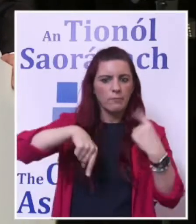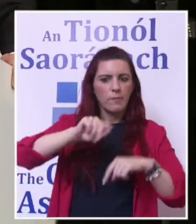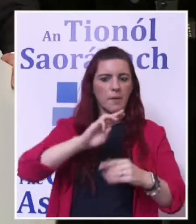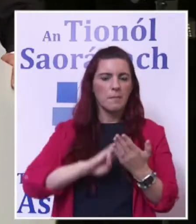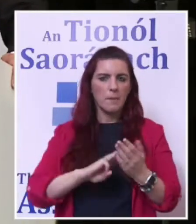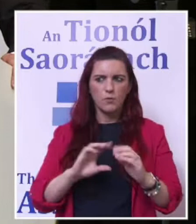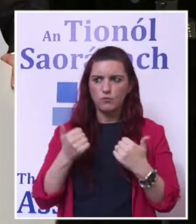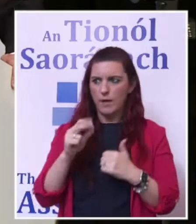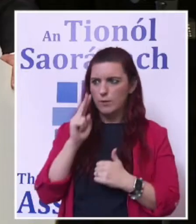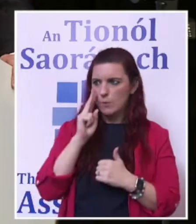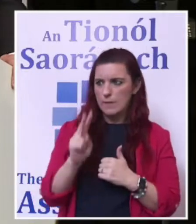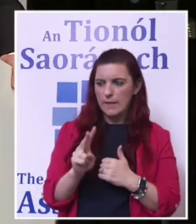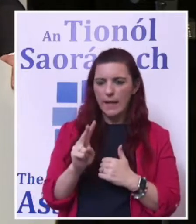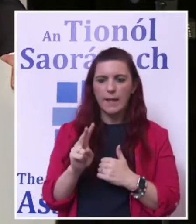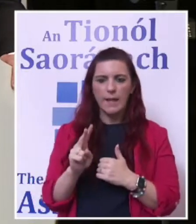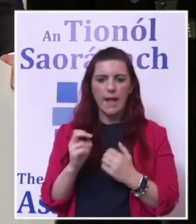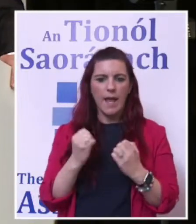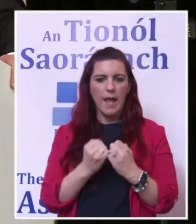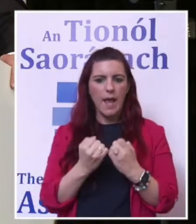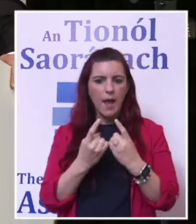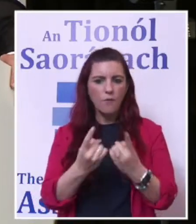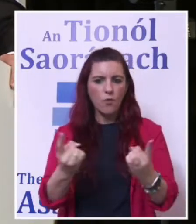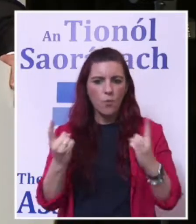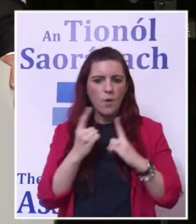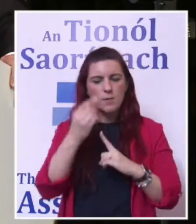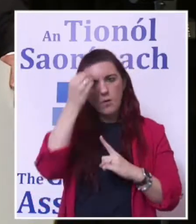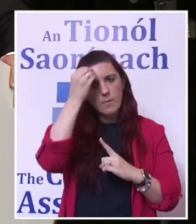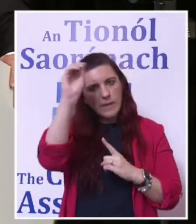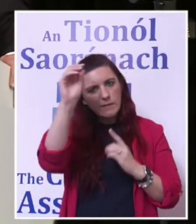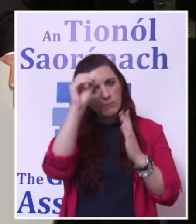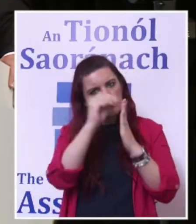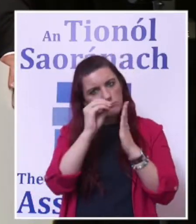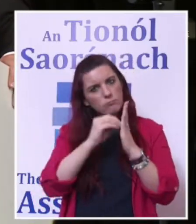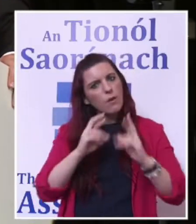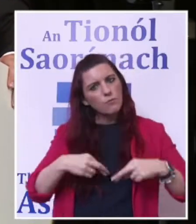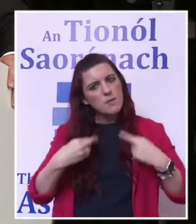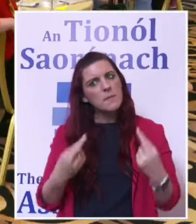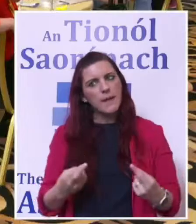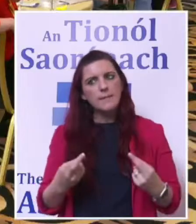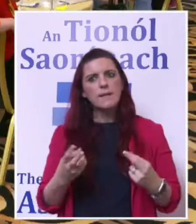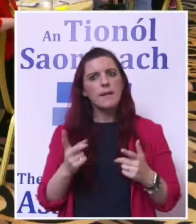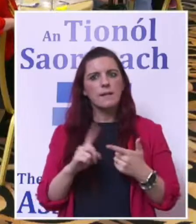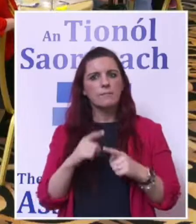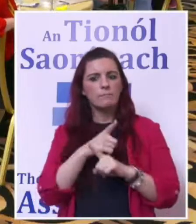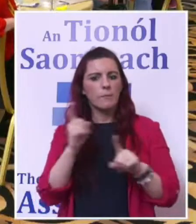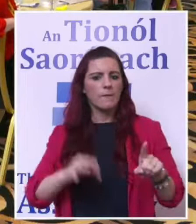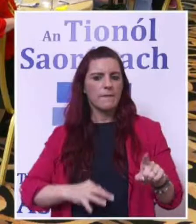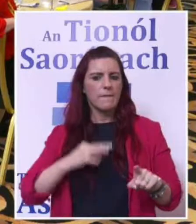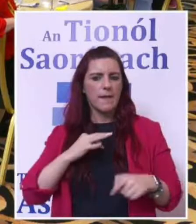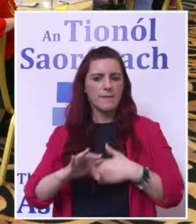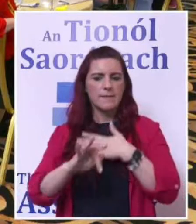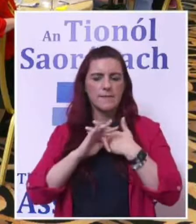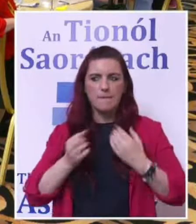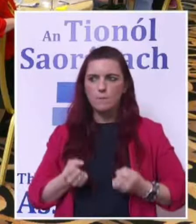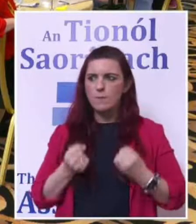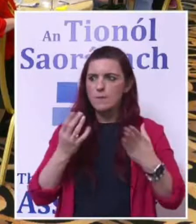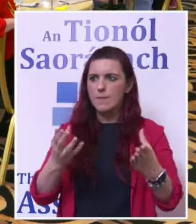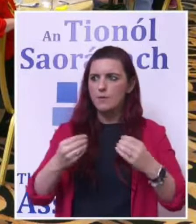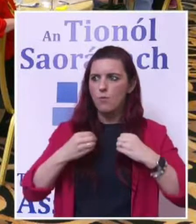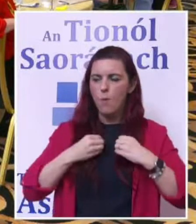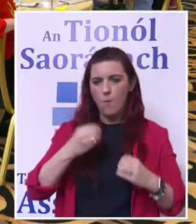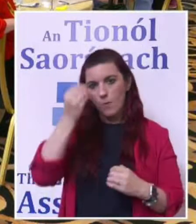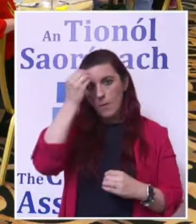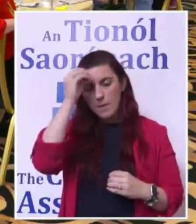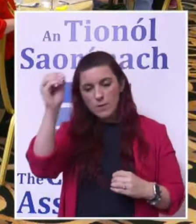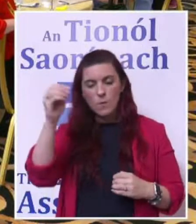was great to see that everybody's opinions were respected and that you felt safe to express them. We had a